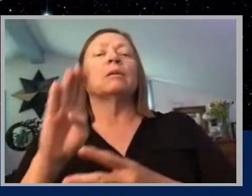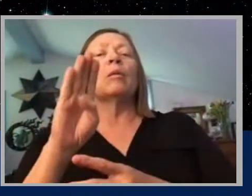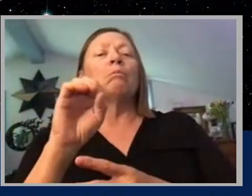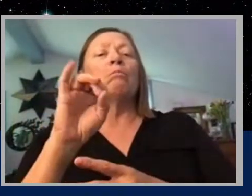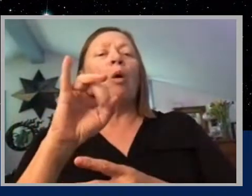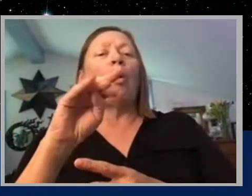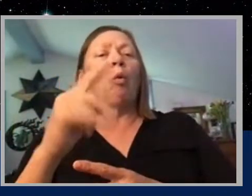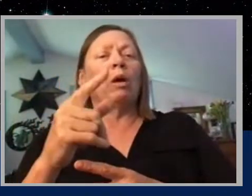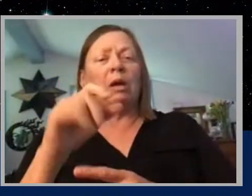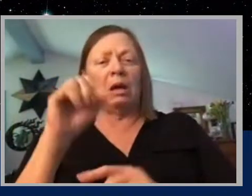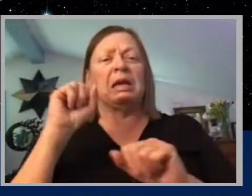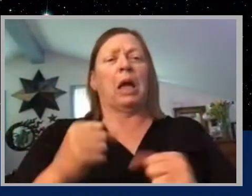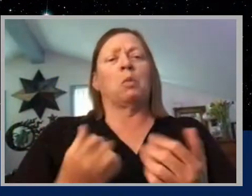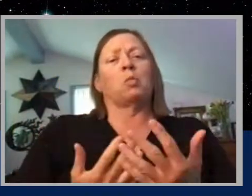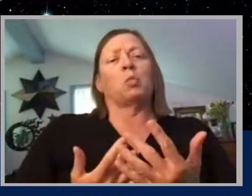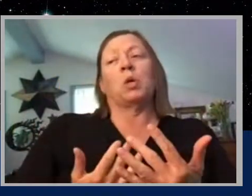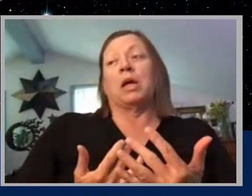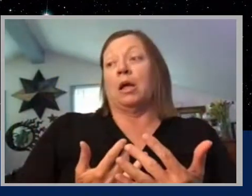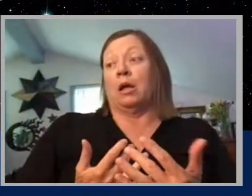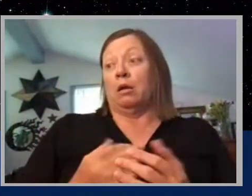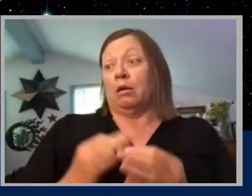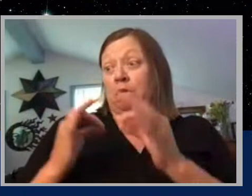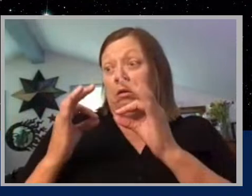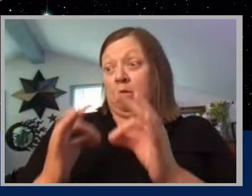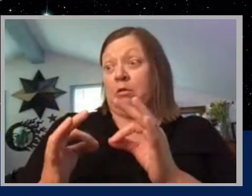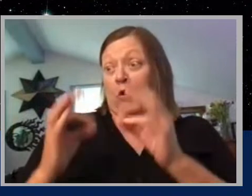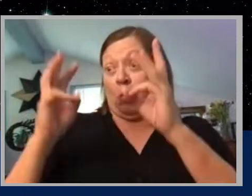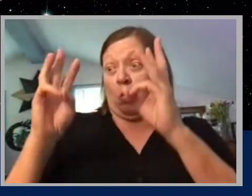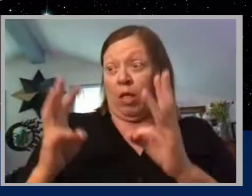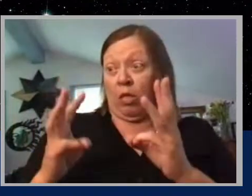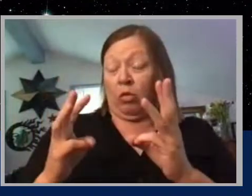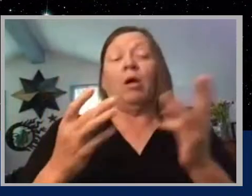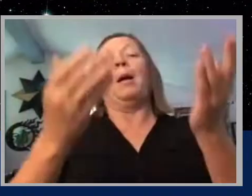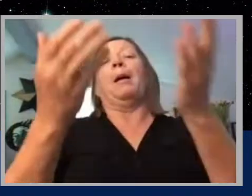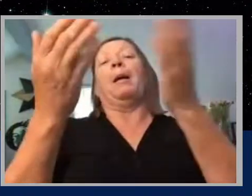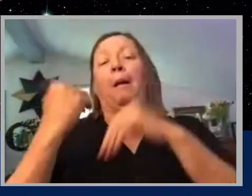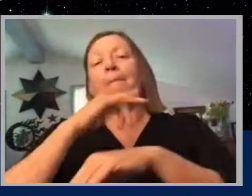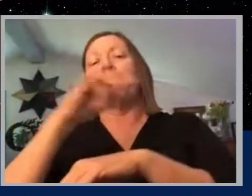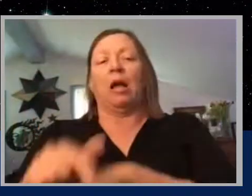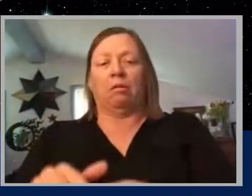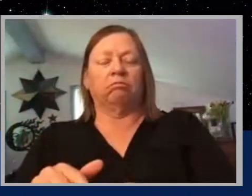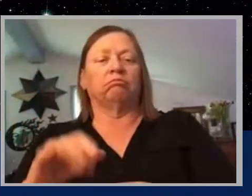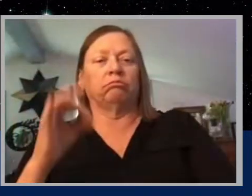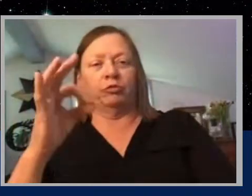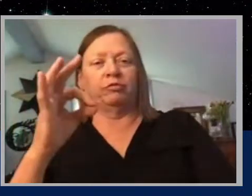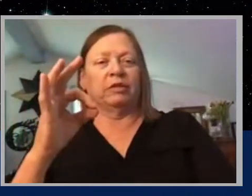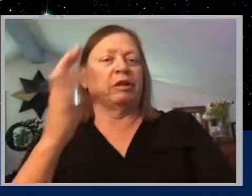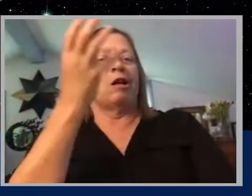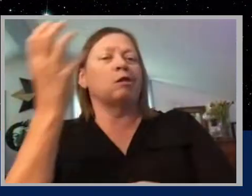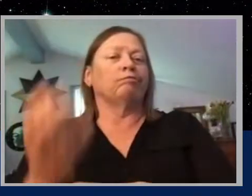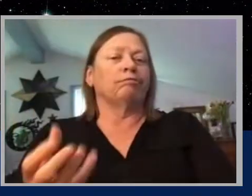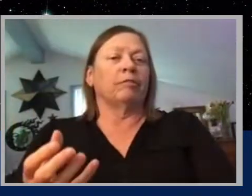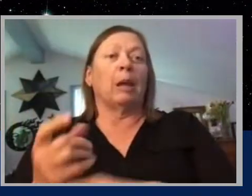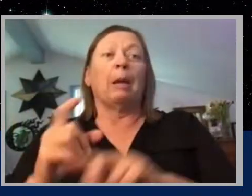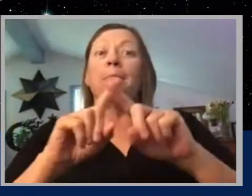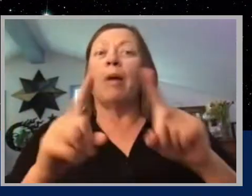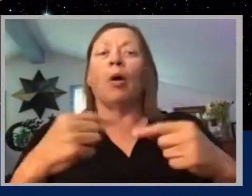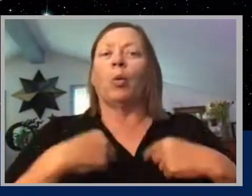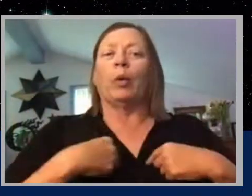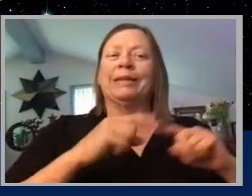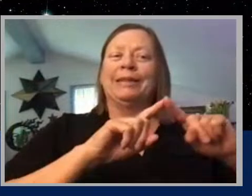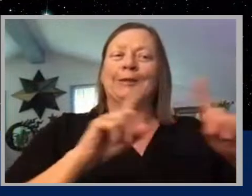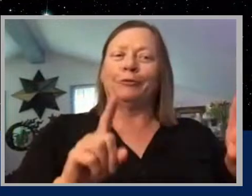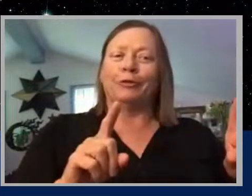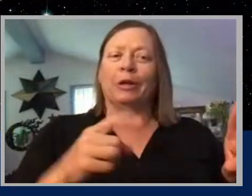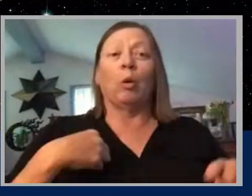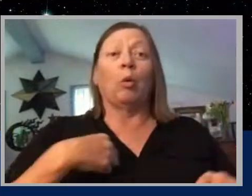literally wait until those conditions are better. Once we come back from the moon, we have about 4 to 5 days of trying